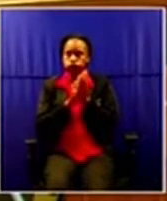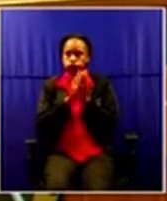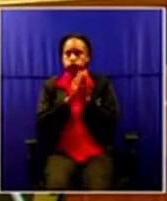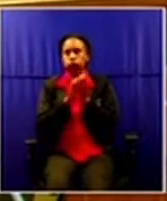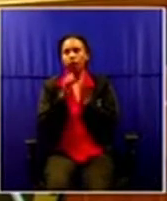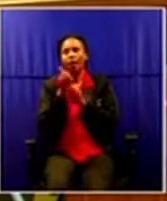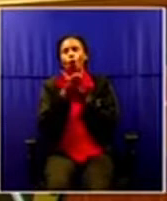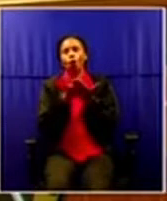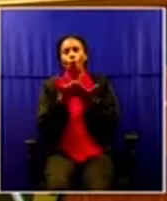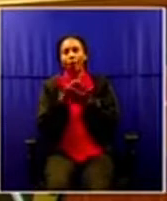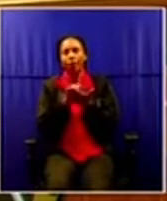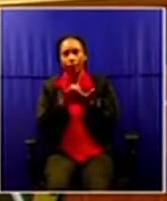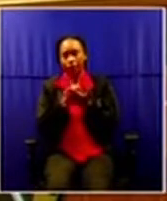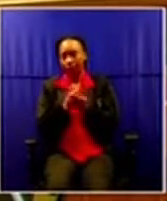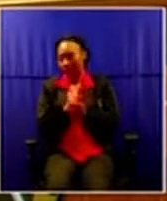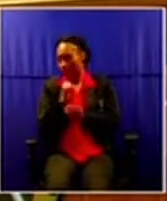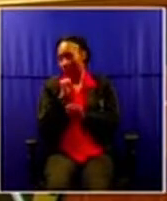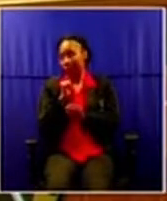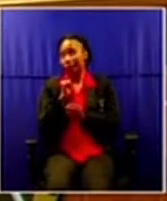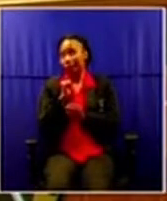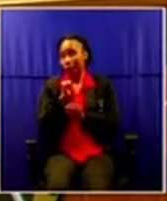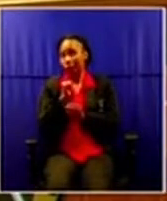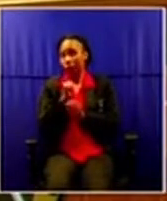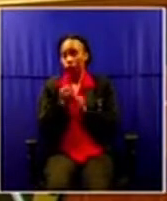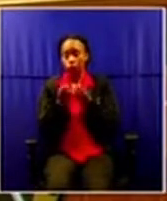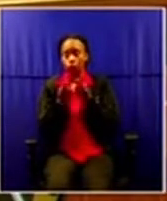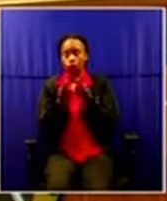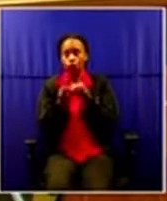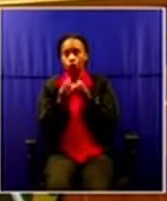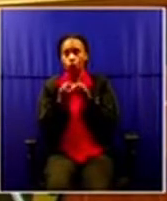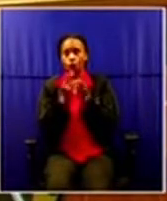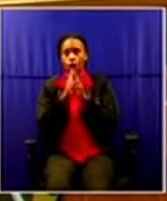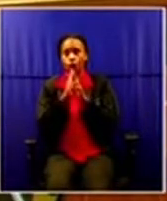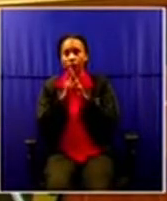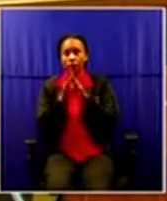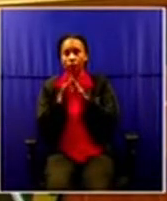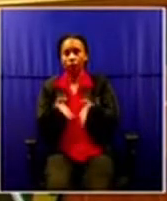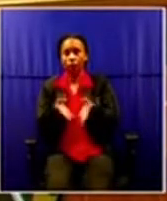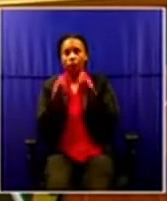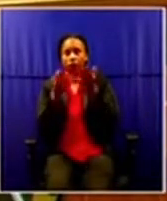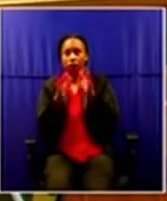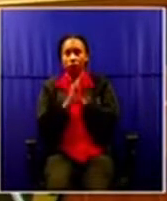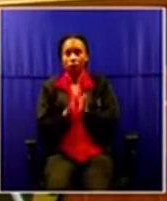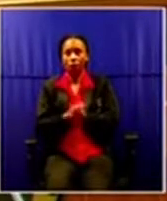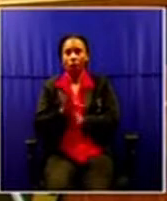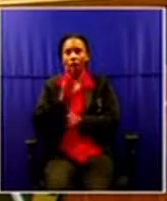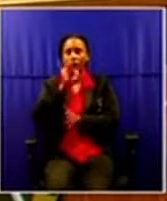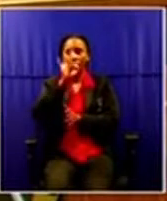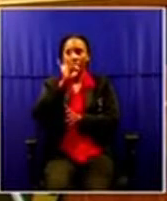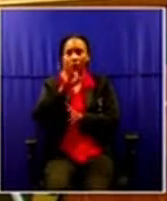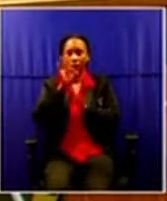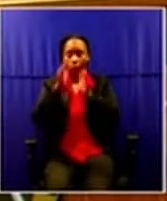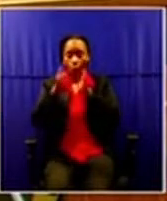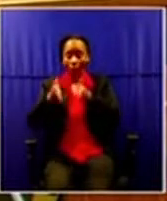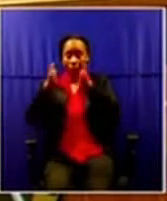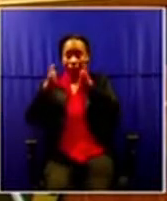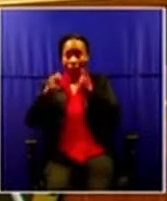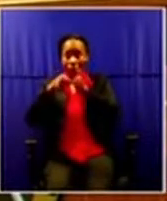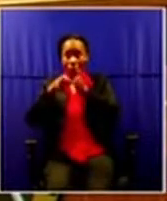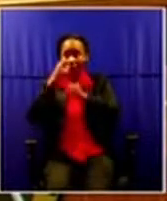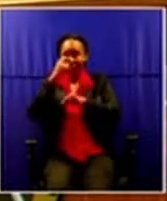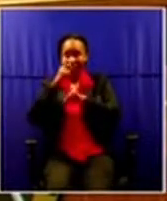Just yesterday, we received new results from the third wave of the NIDS-CREM survey, which